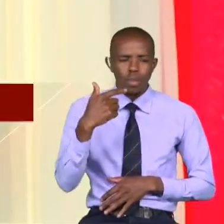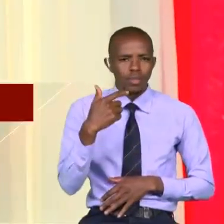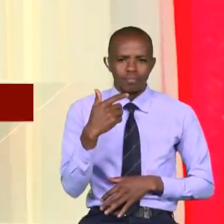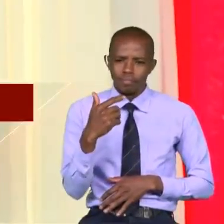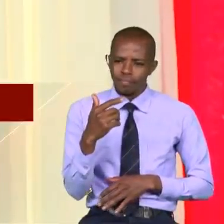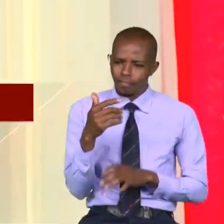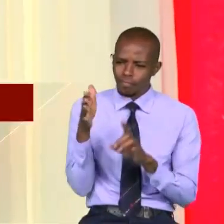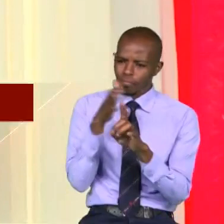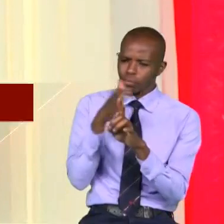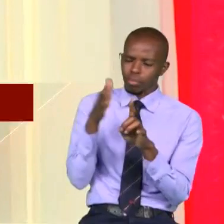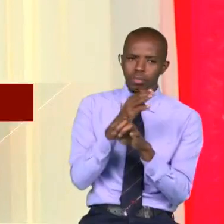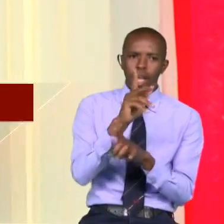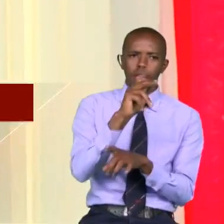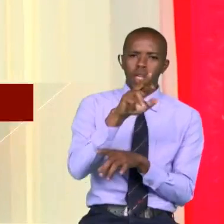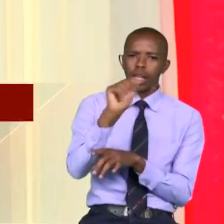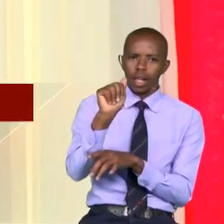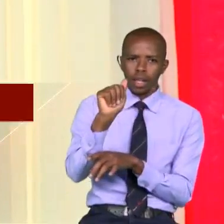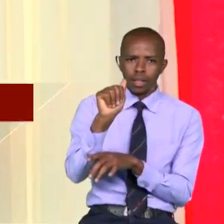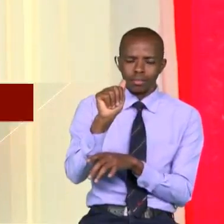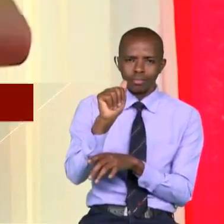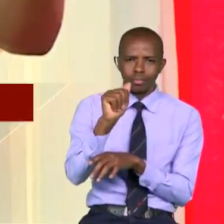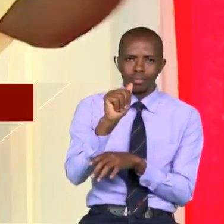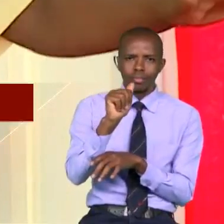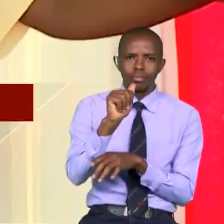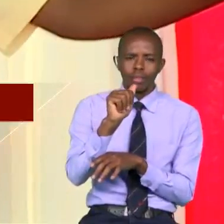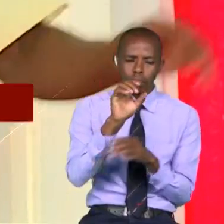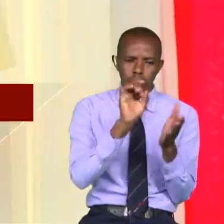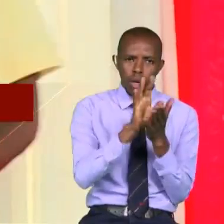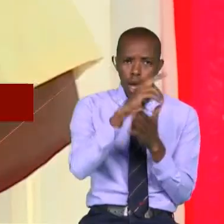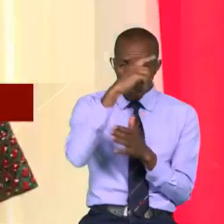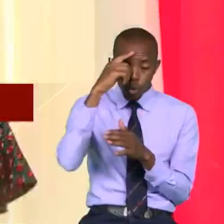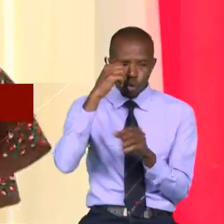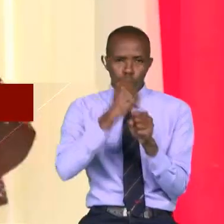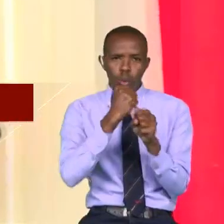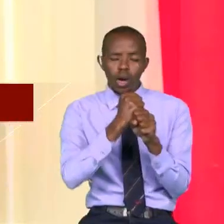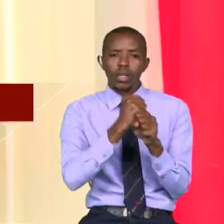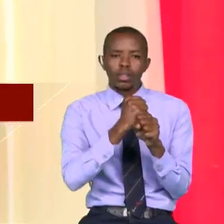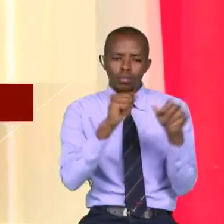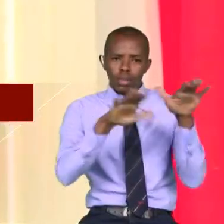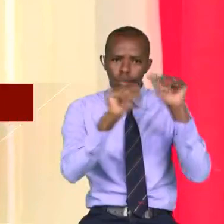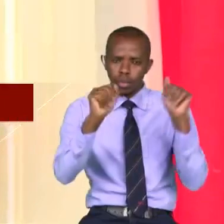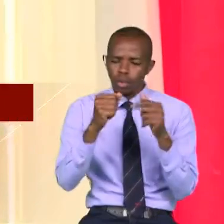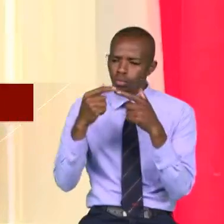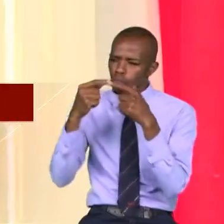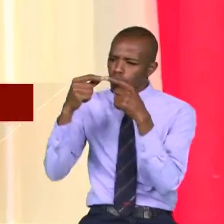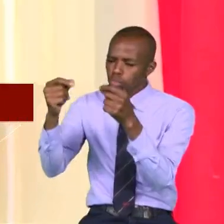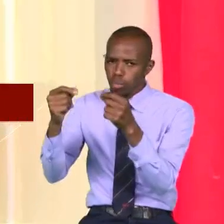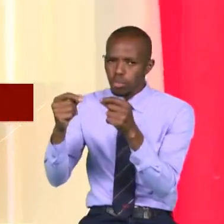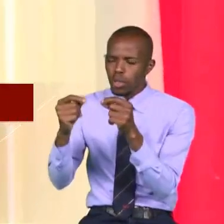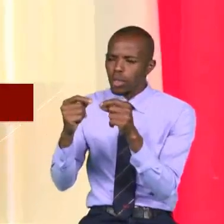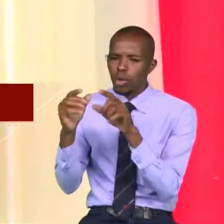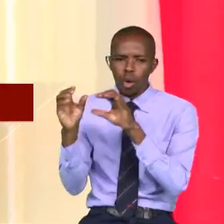persecuted by KRA simply because they work with the deputy president. Ukiwa utaambiwa uende uone